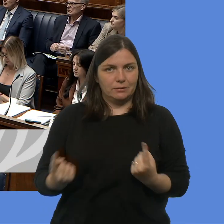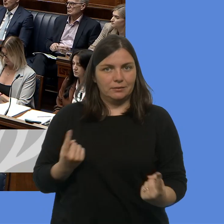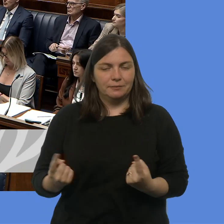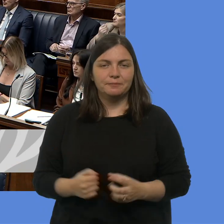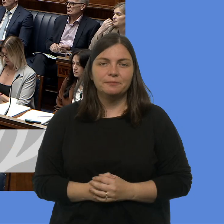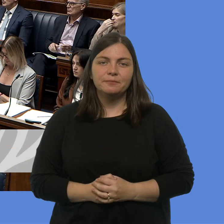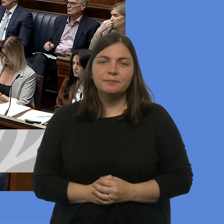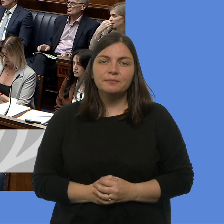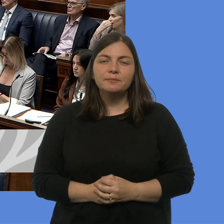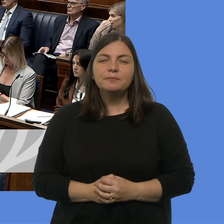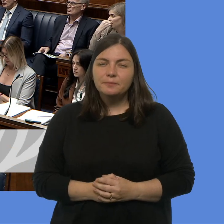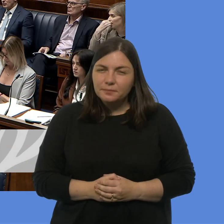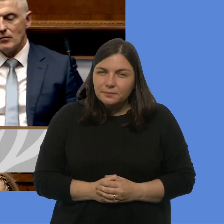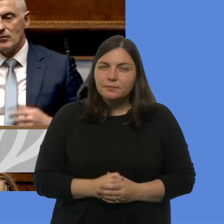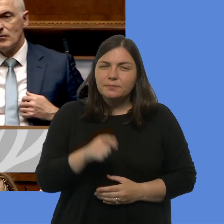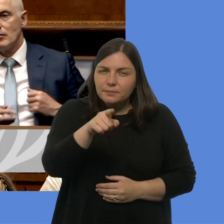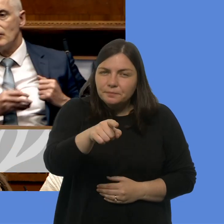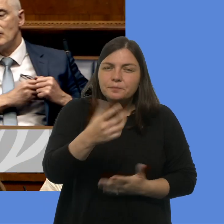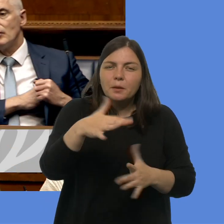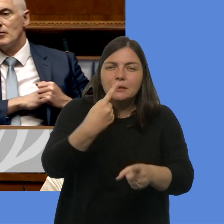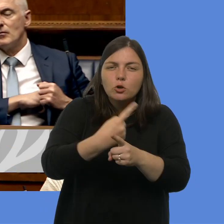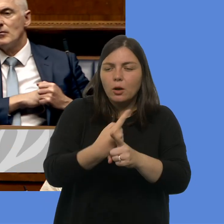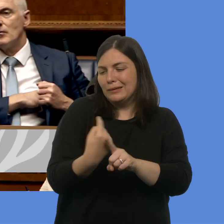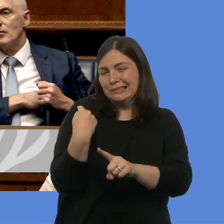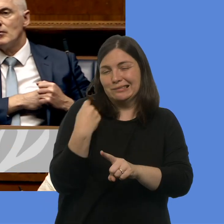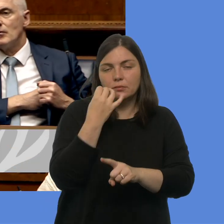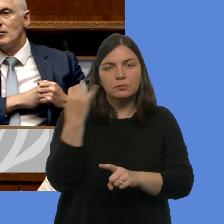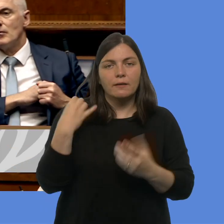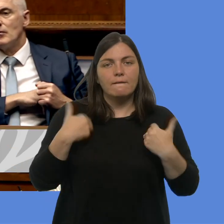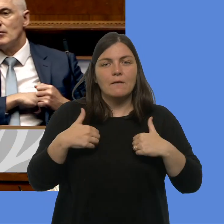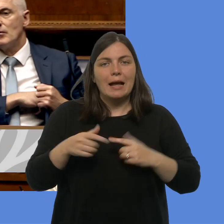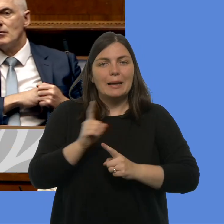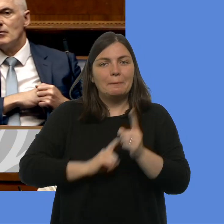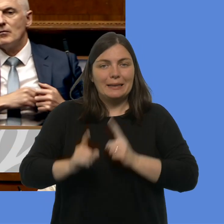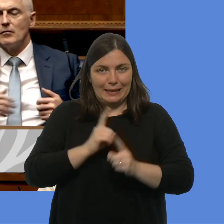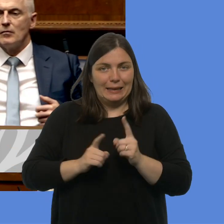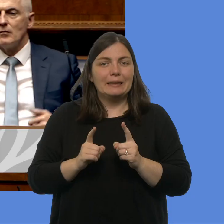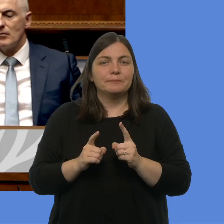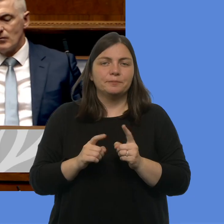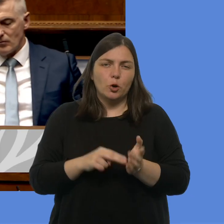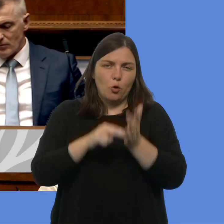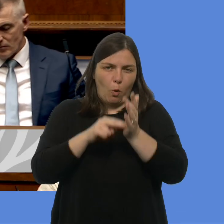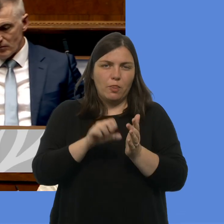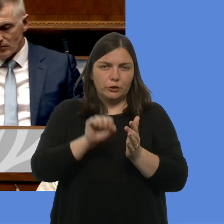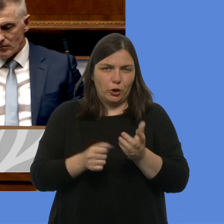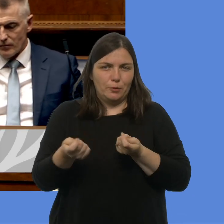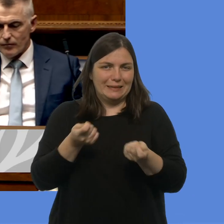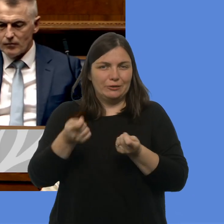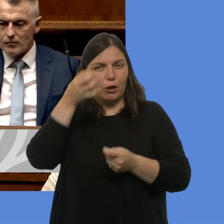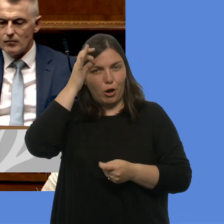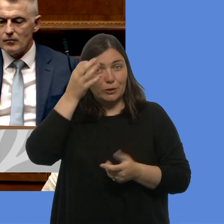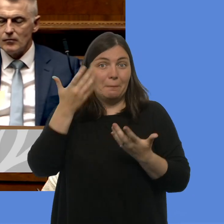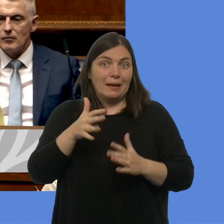First Minister, you mentioned that Friday's meeting of the North-South Ministerial Council was indeed the 30th plenary meeting, and this is clearly a